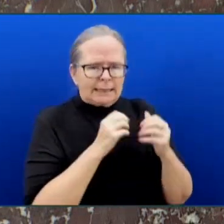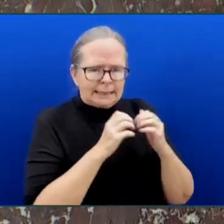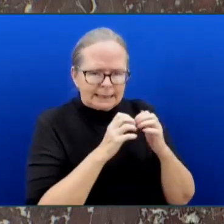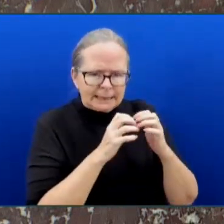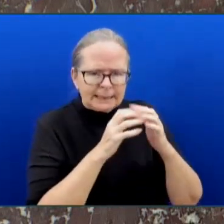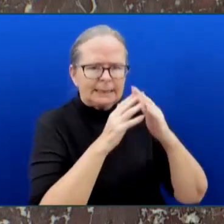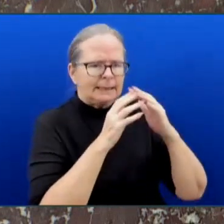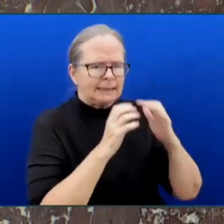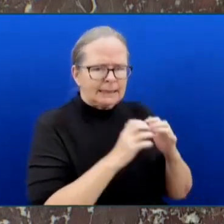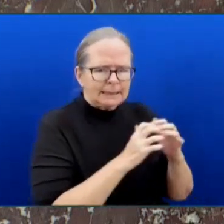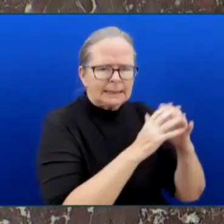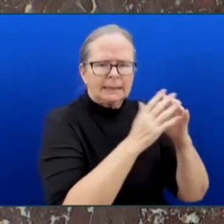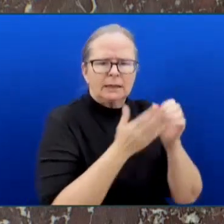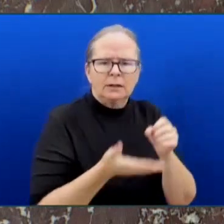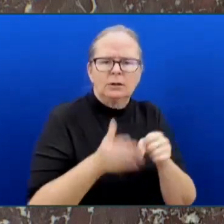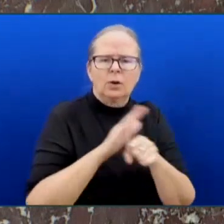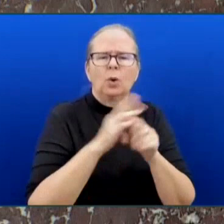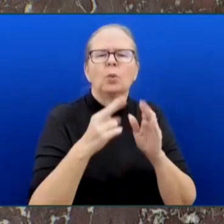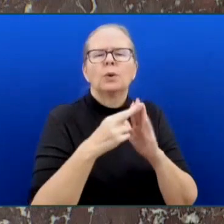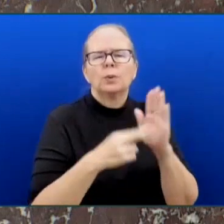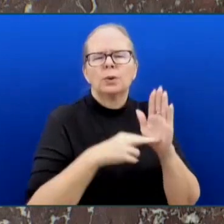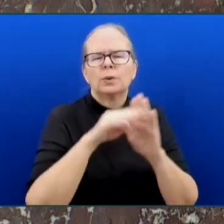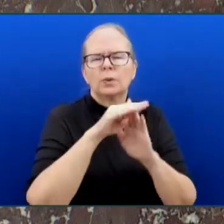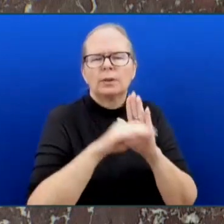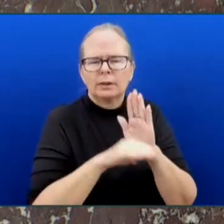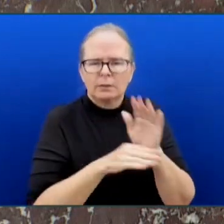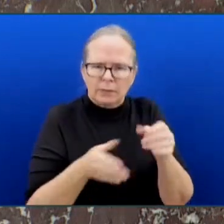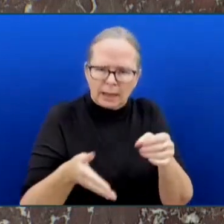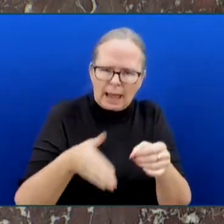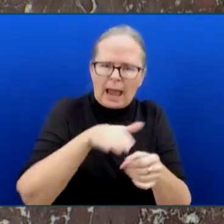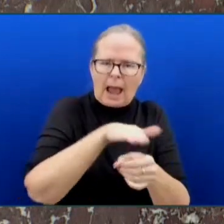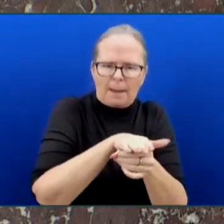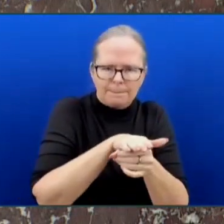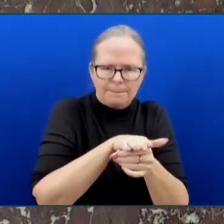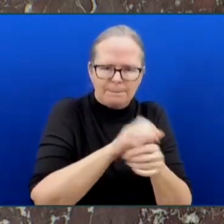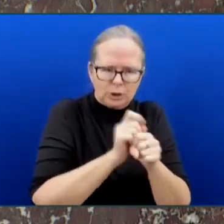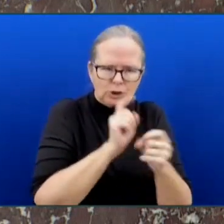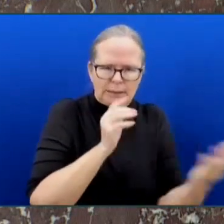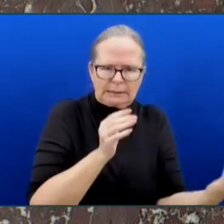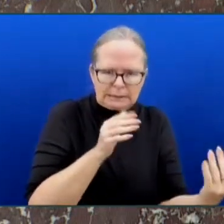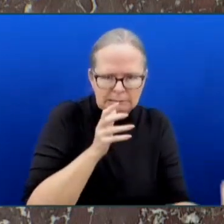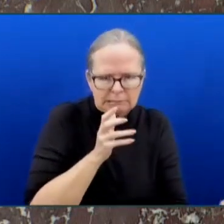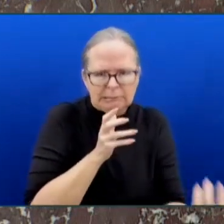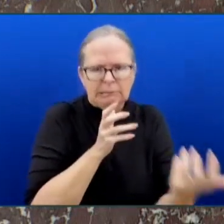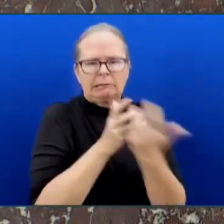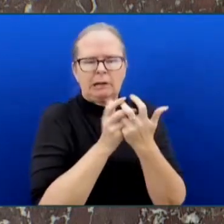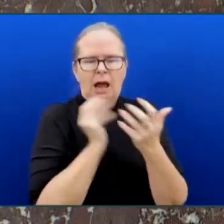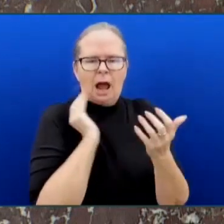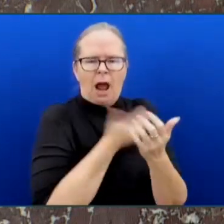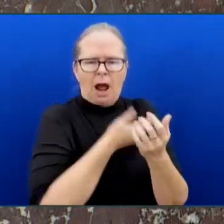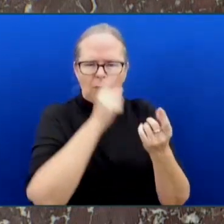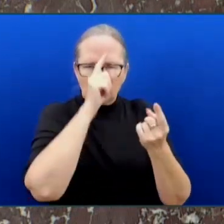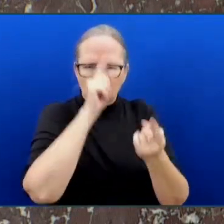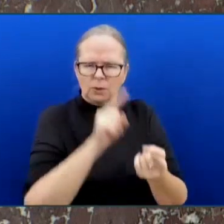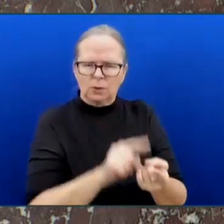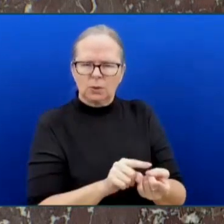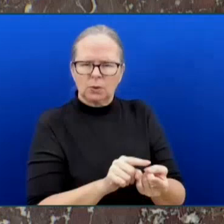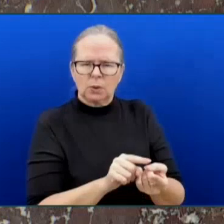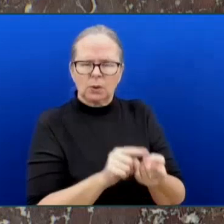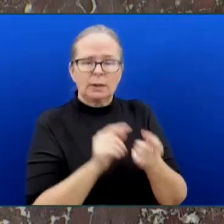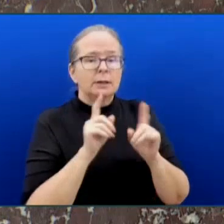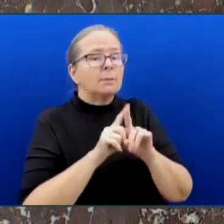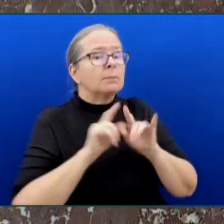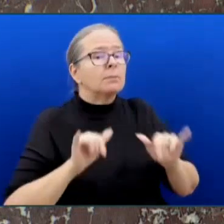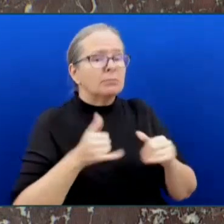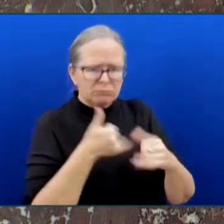other means, they fit within our emission reduction targets while still contributing to the economy of British